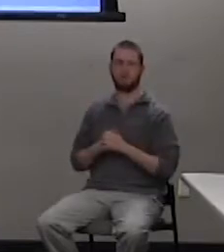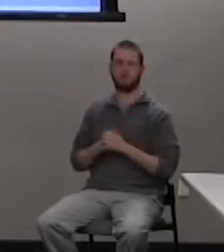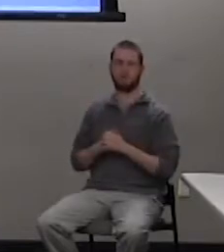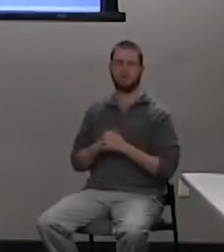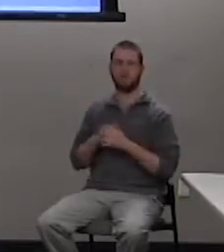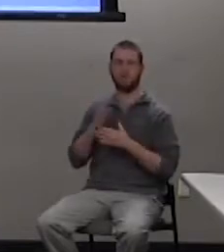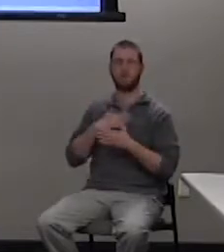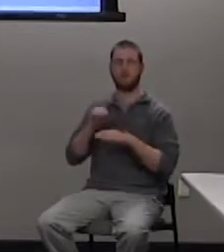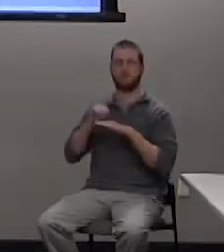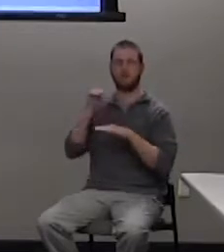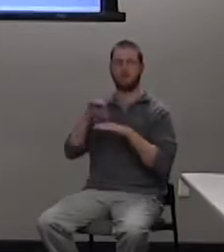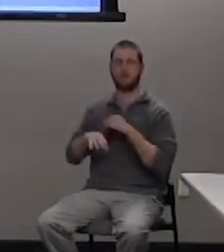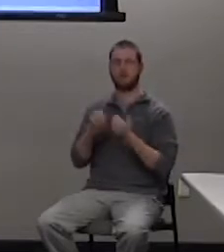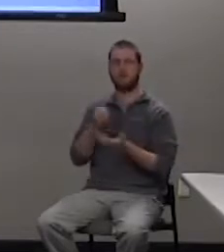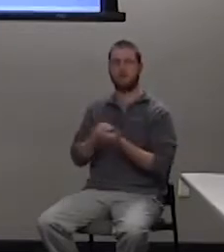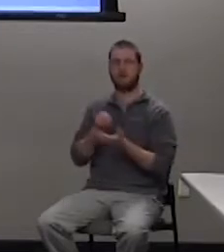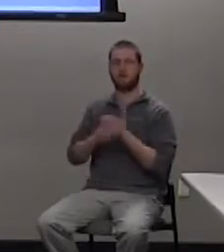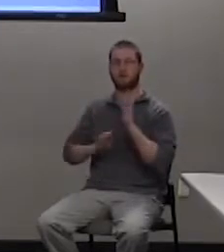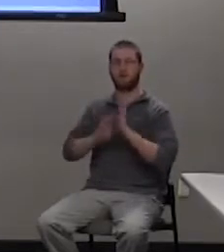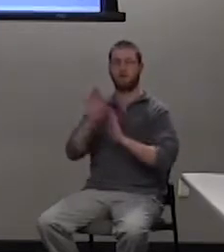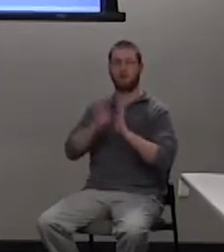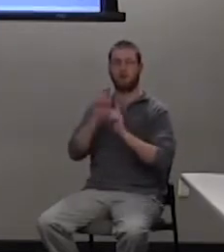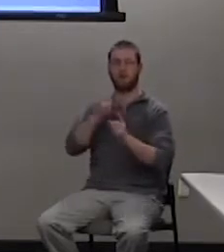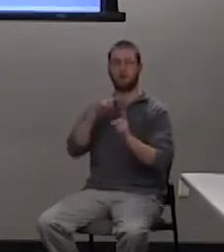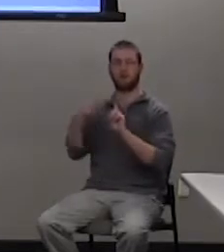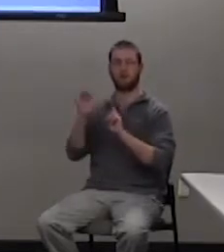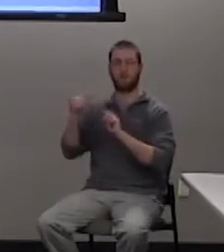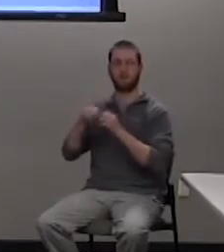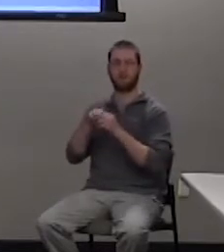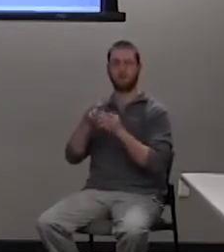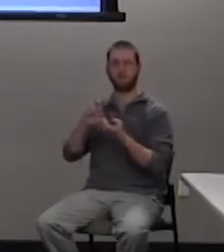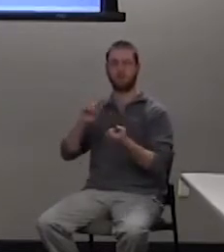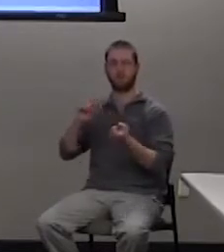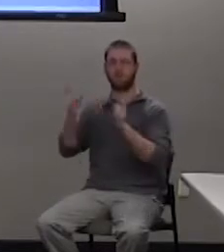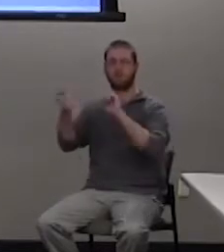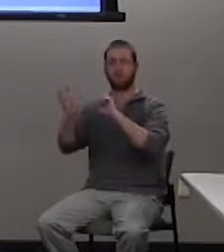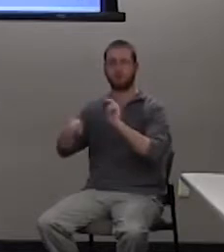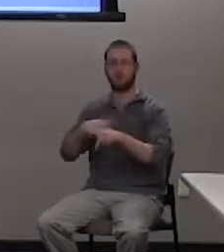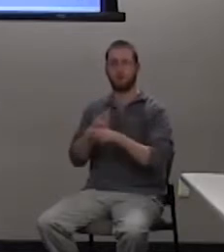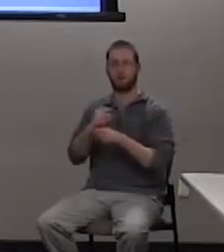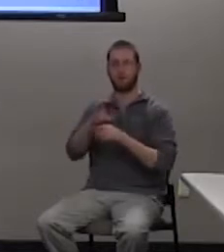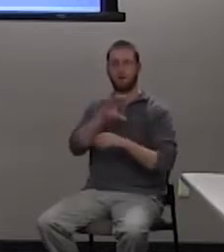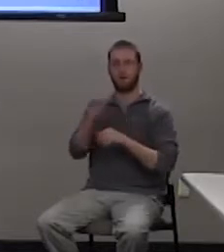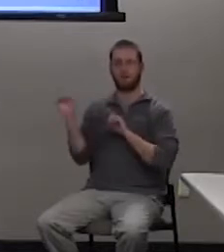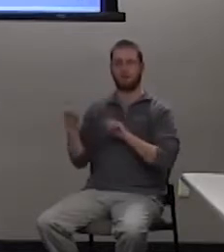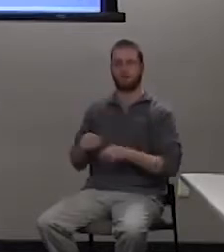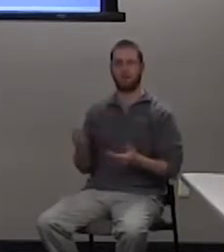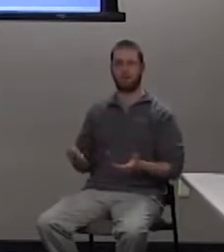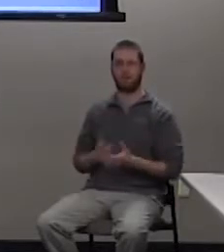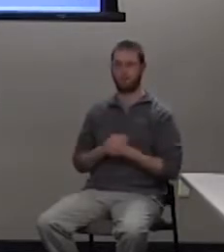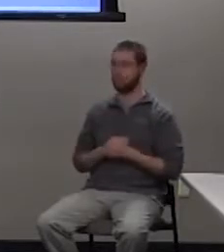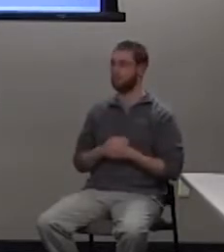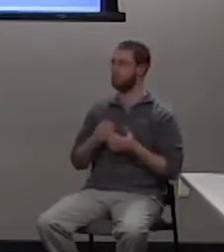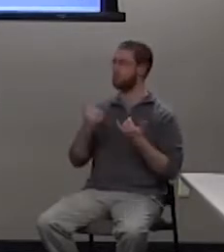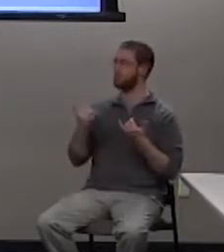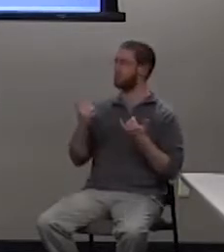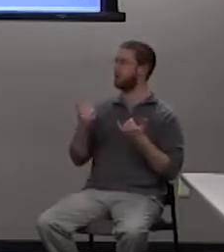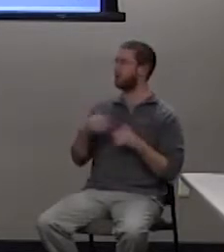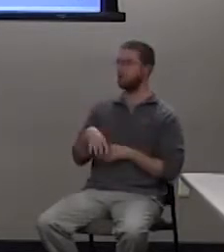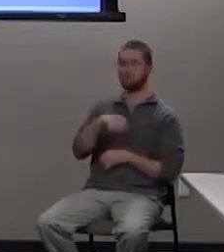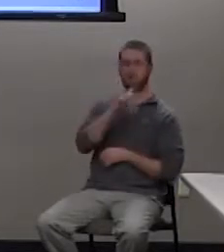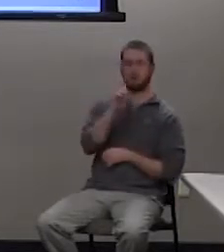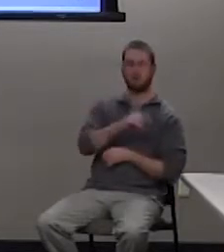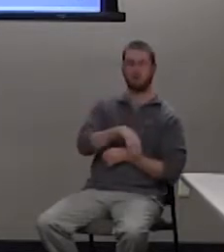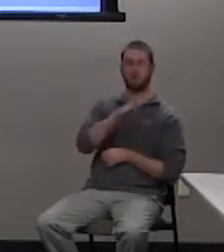an influence from an economic development perspective of that skews the types of companies that are going to want to be here. Now, Danville,